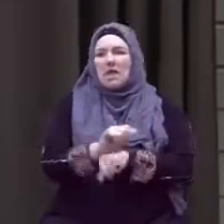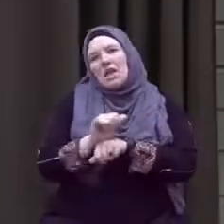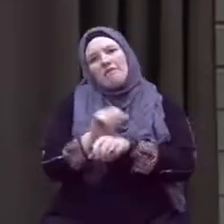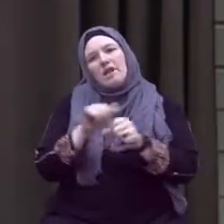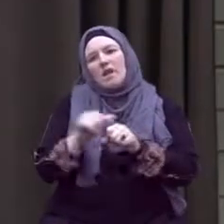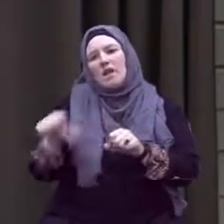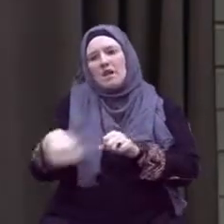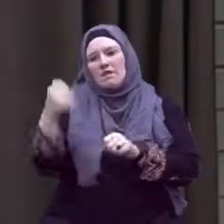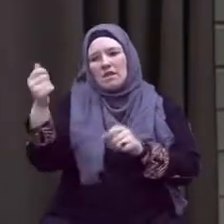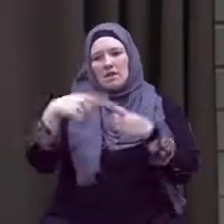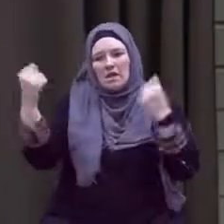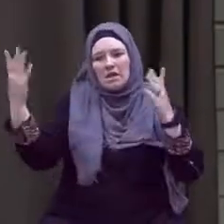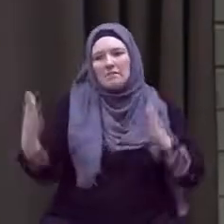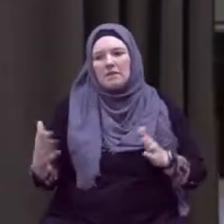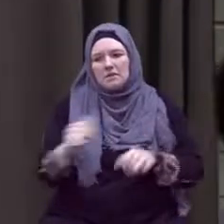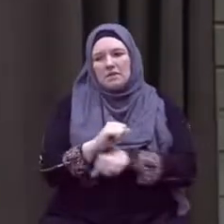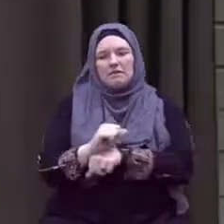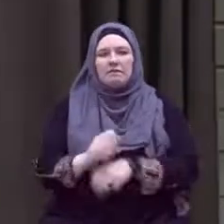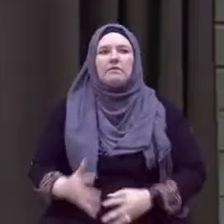the hands of our enemies.